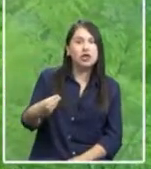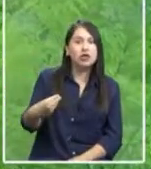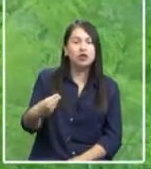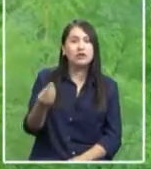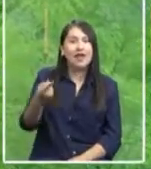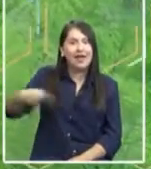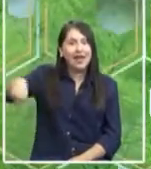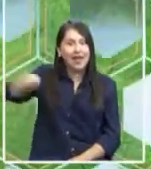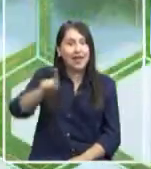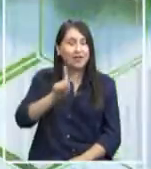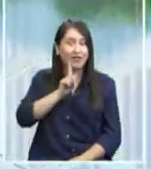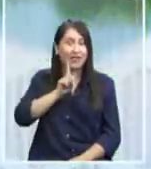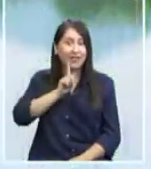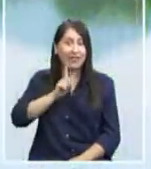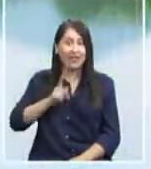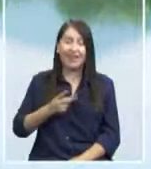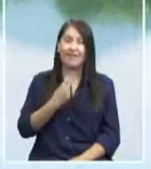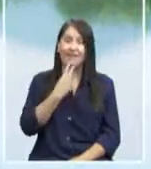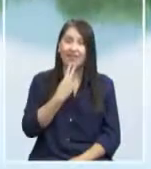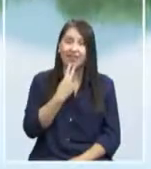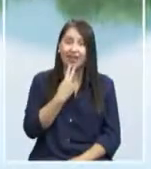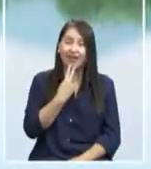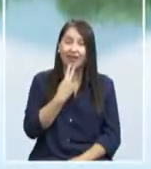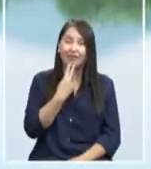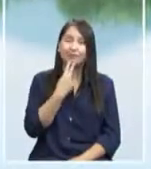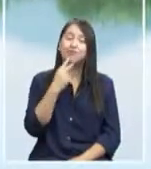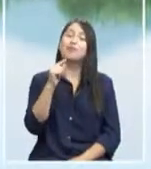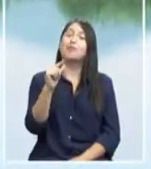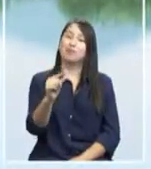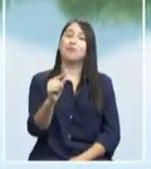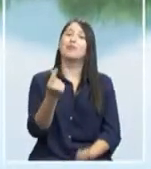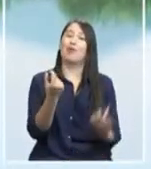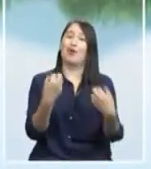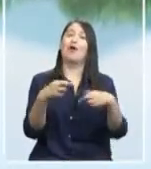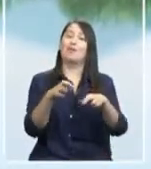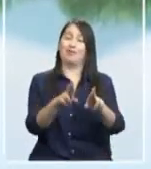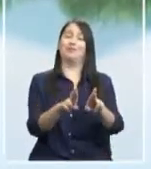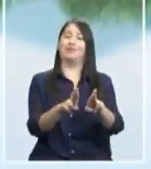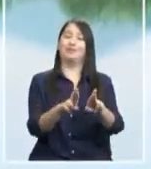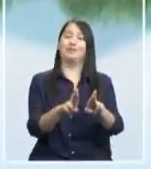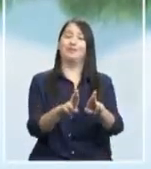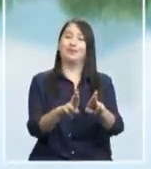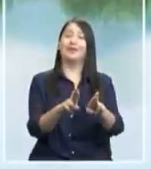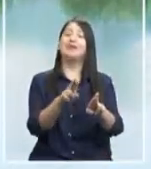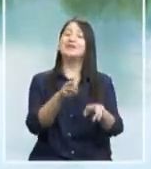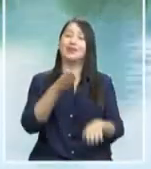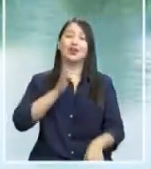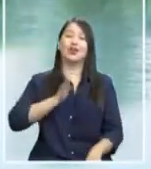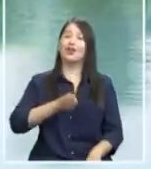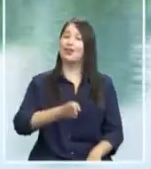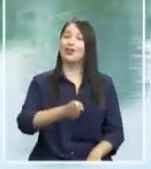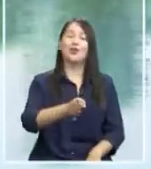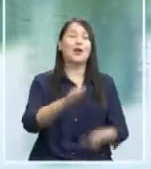Very little chance if you continue with the same suicidal path that we are heading right now.